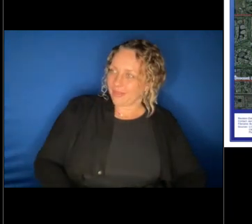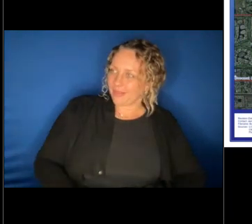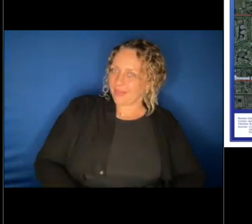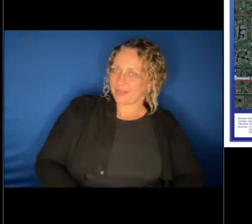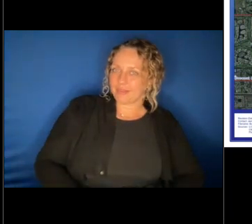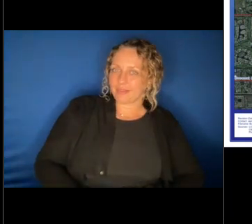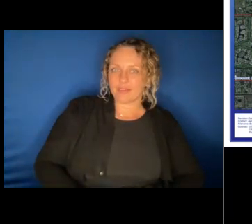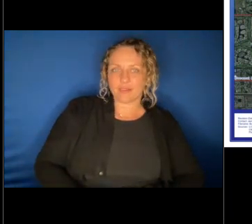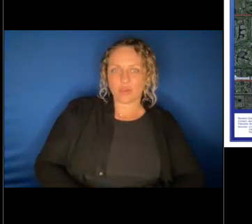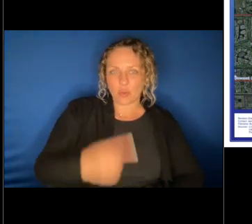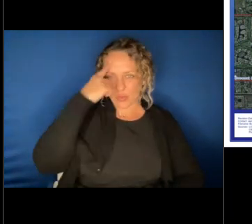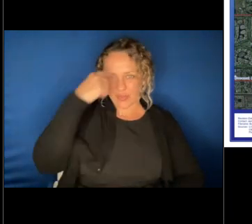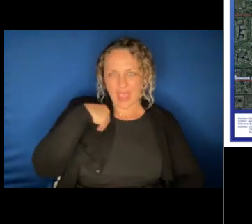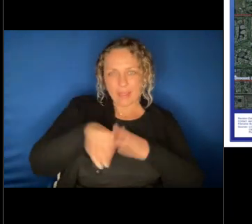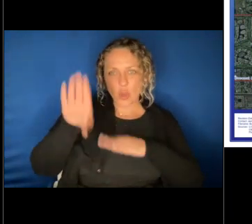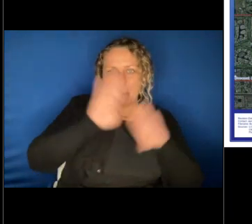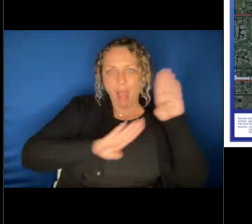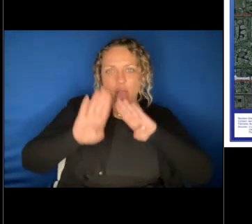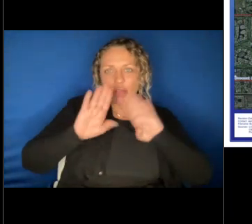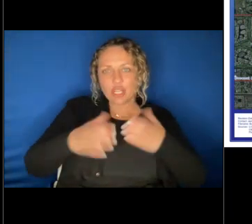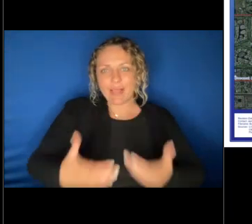You think I'm in your biology class?